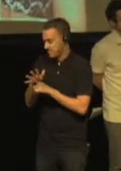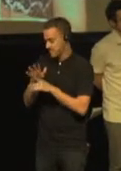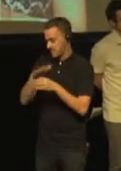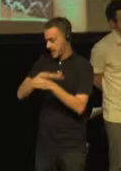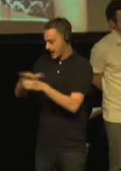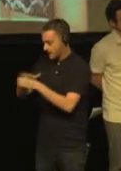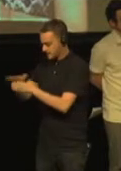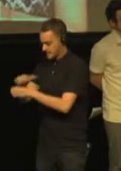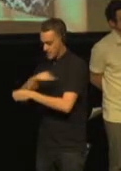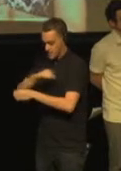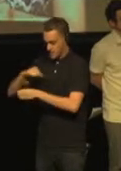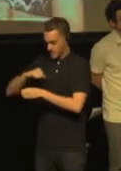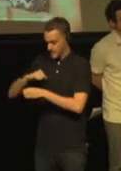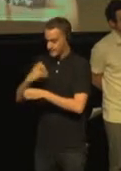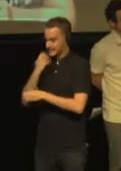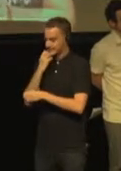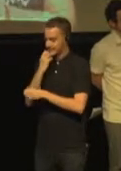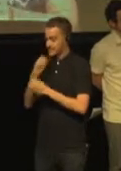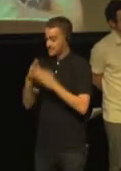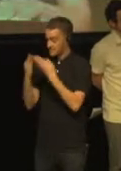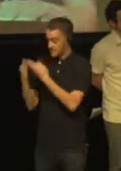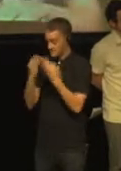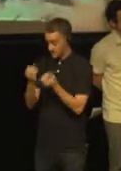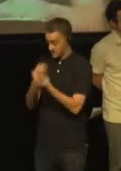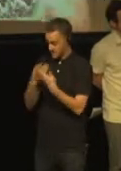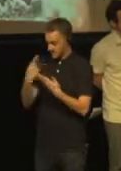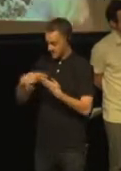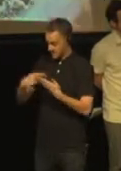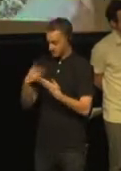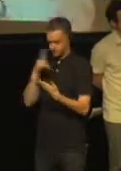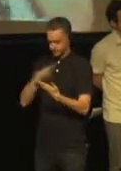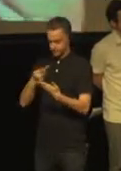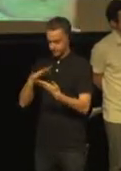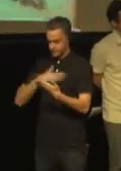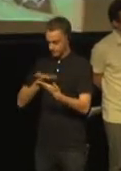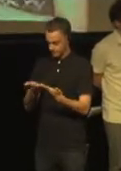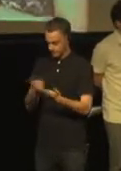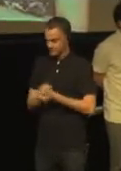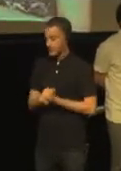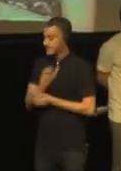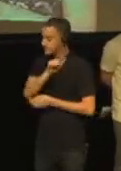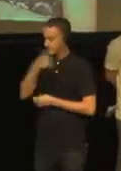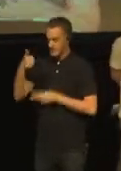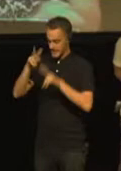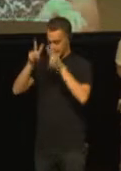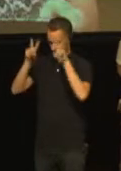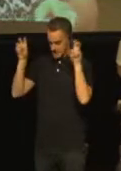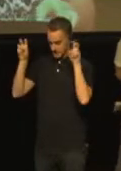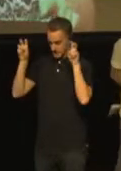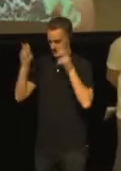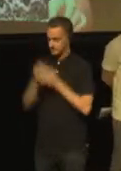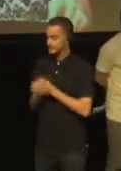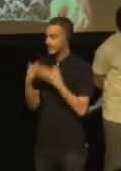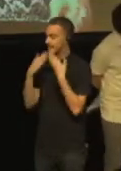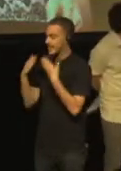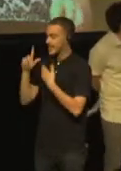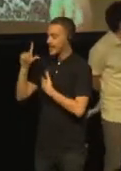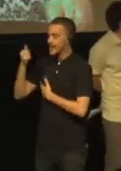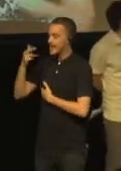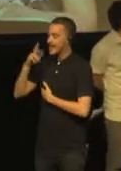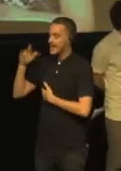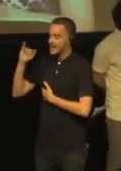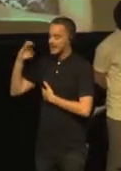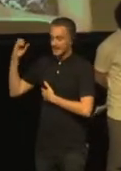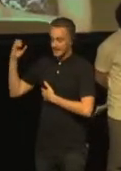you. So the first thing that I'm going to talk about, thank you, Loïc, is numbers.